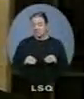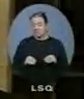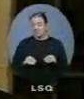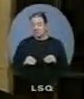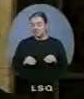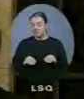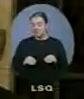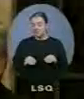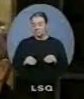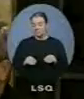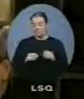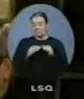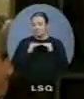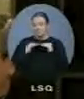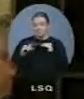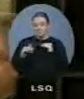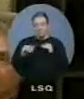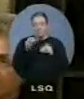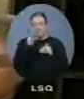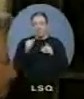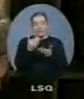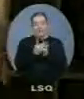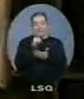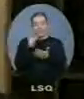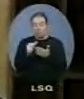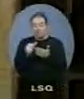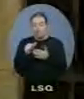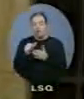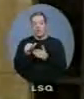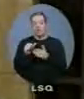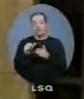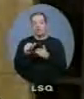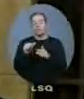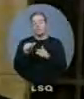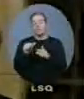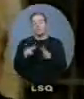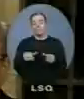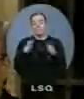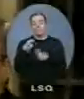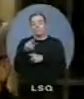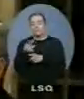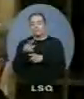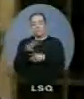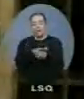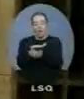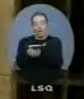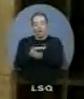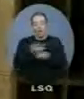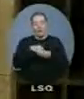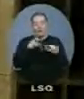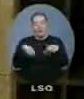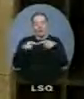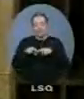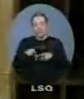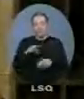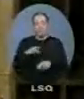of accountability and how he stripped it from the Canadian Television Fund, the broadcasters have been kicked off, the CBC has been kicked off, independent television producers have